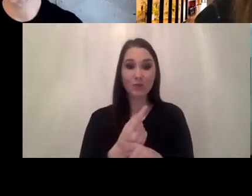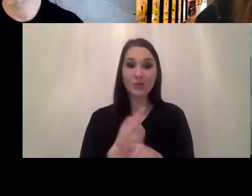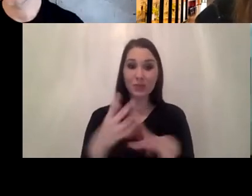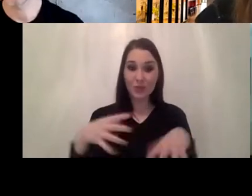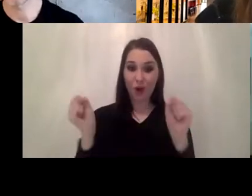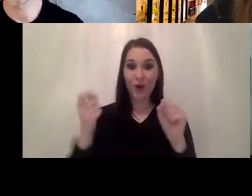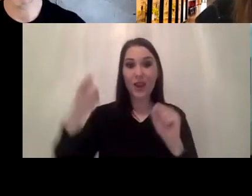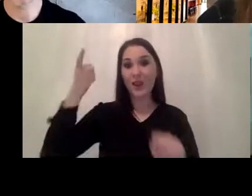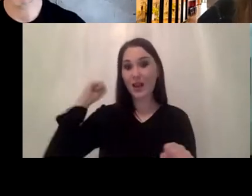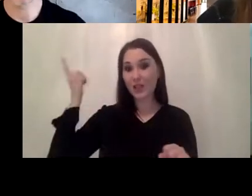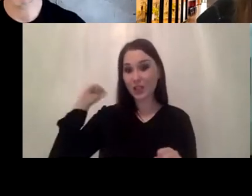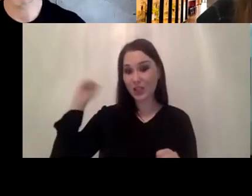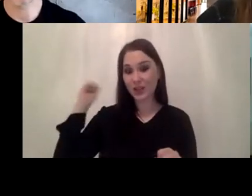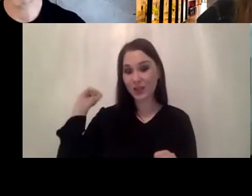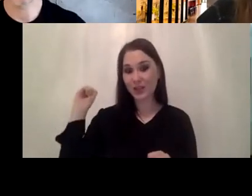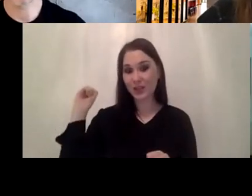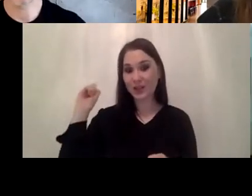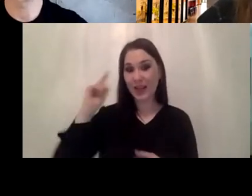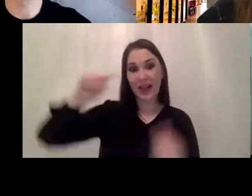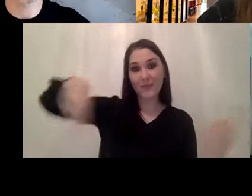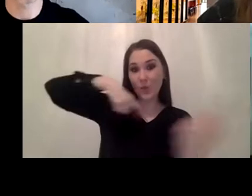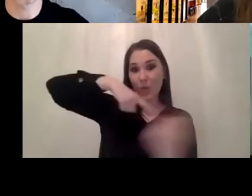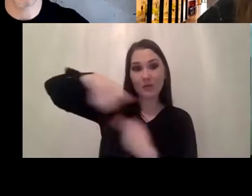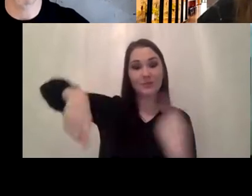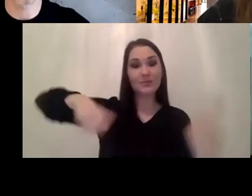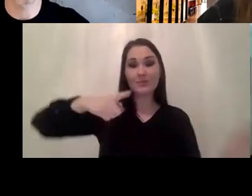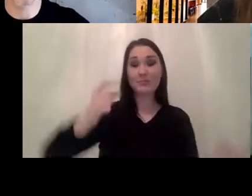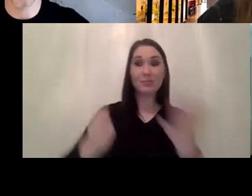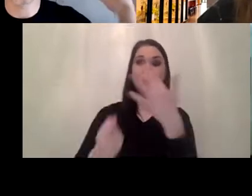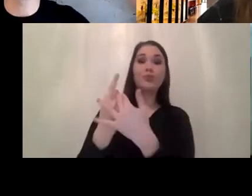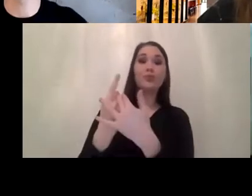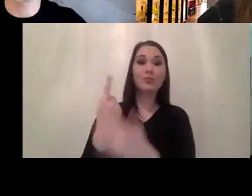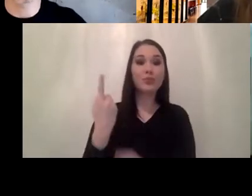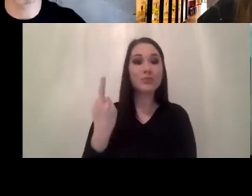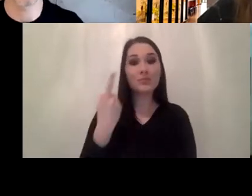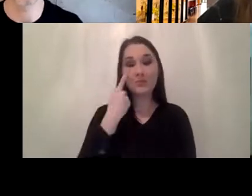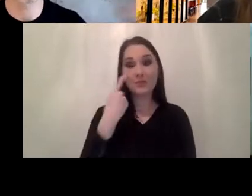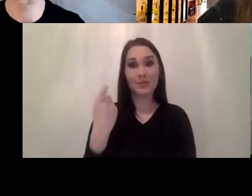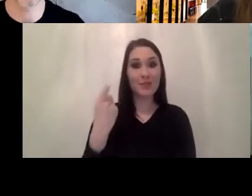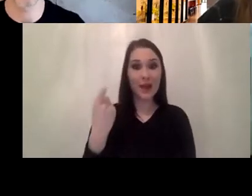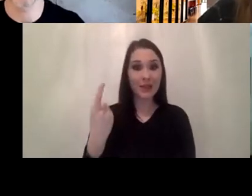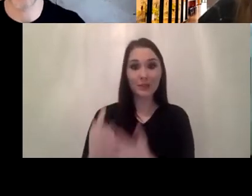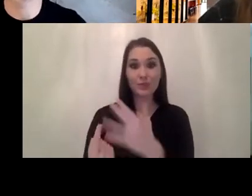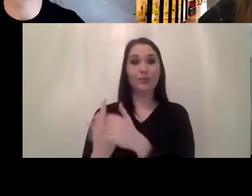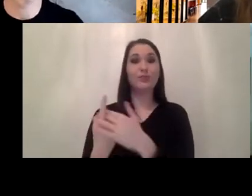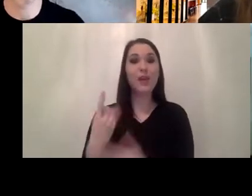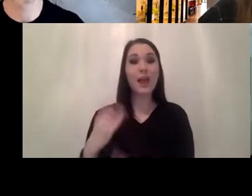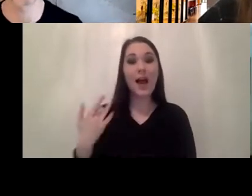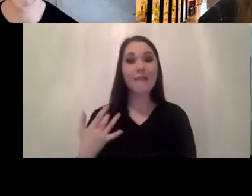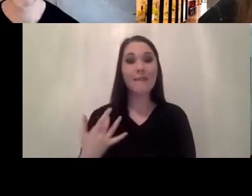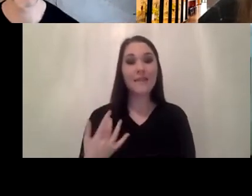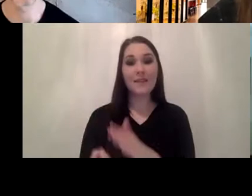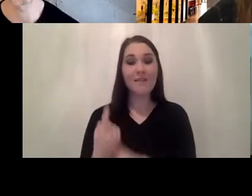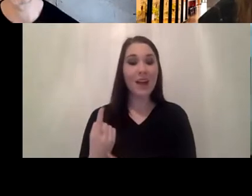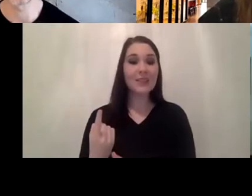had everybody had this massive unexpected life event, and life event is when patterns change and when people start doing